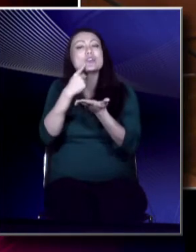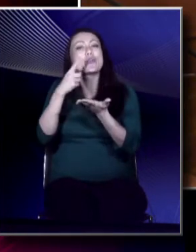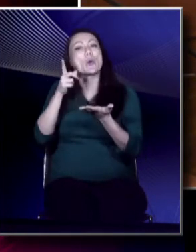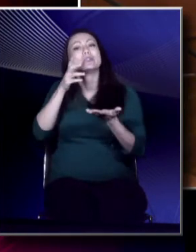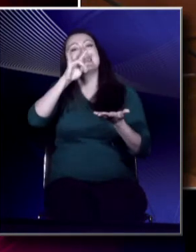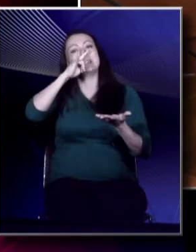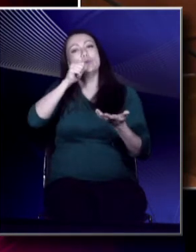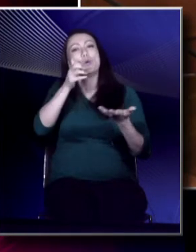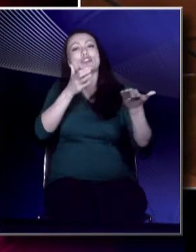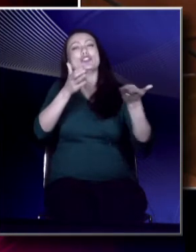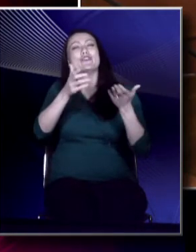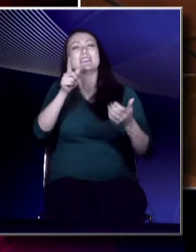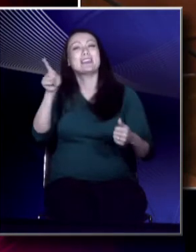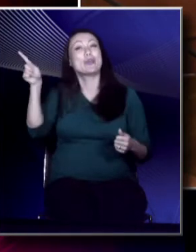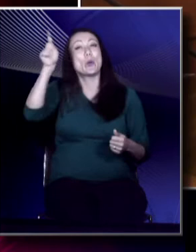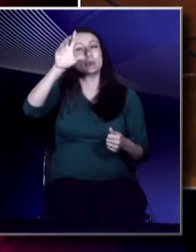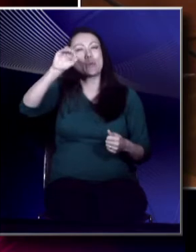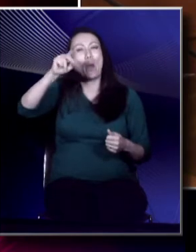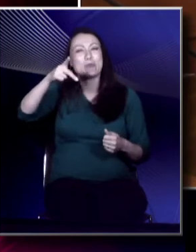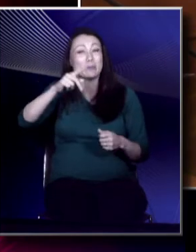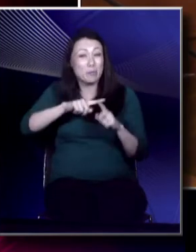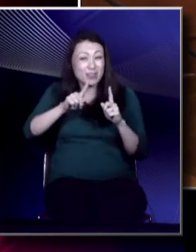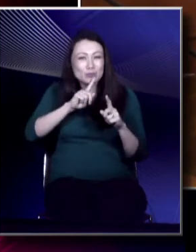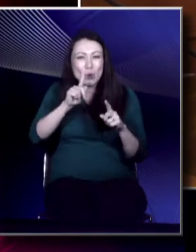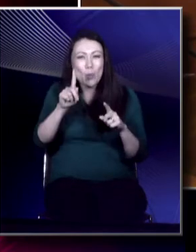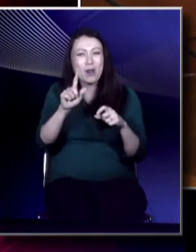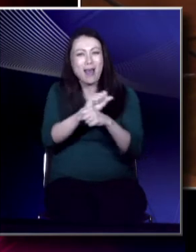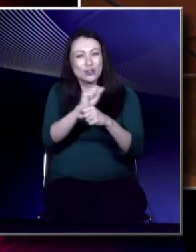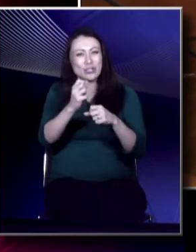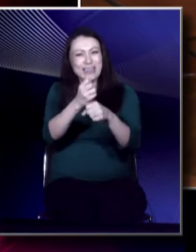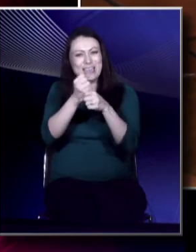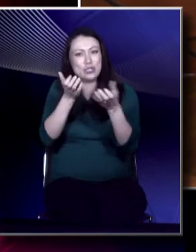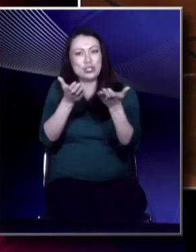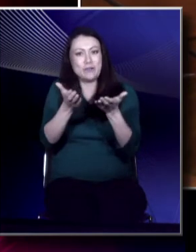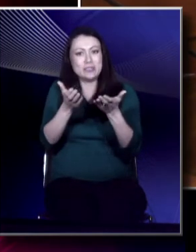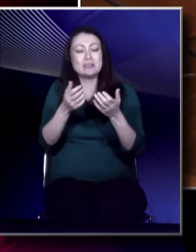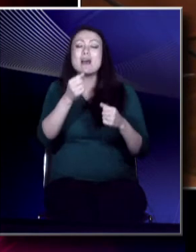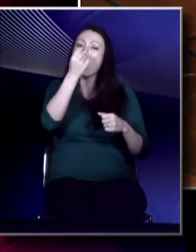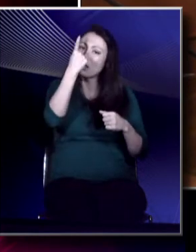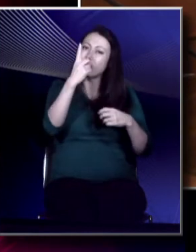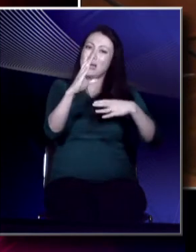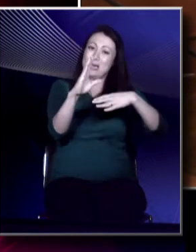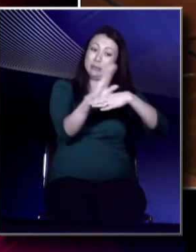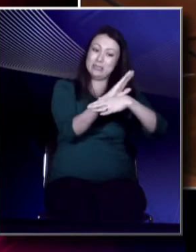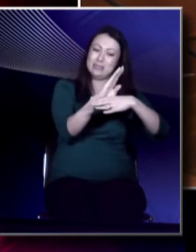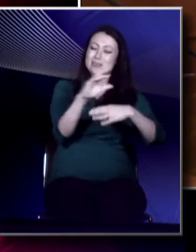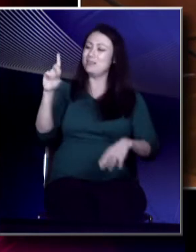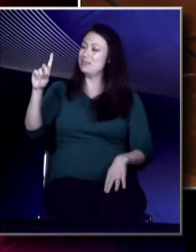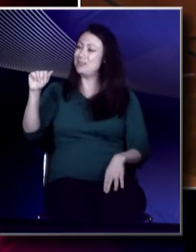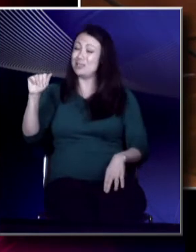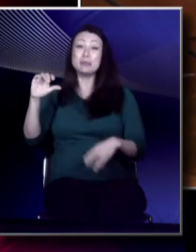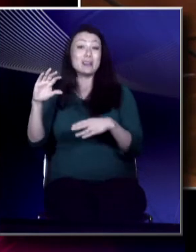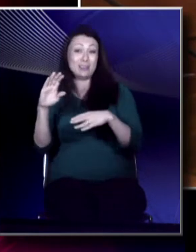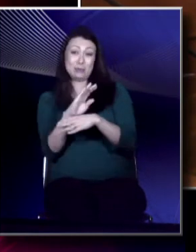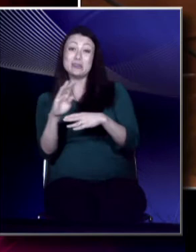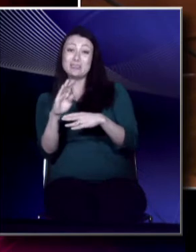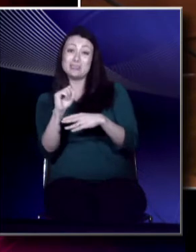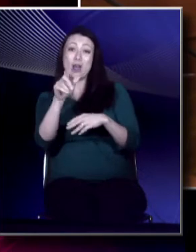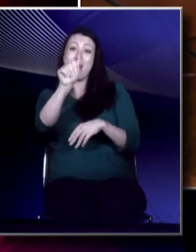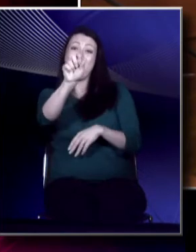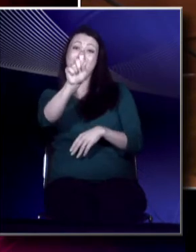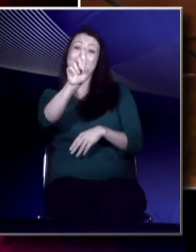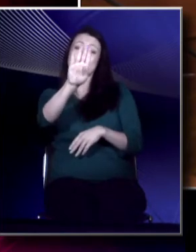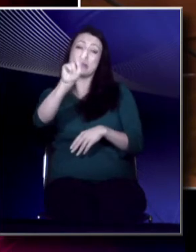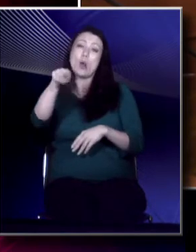cooperatives, but don't get actual service. As a business, and it's a business, and disability is a business, isn't it? And ASDB clearly only